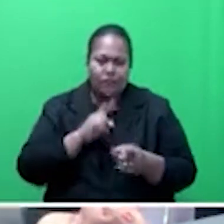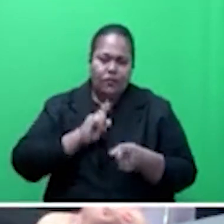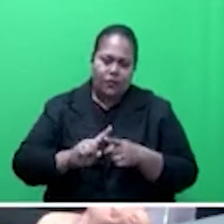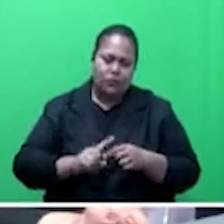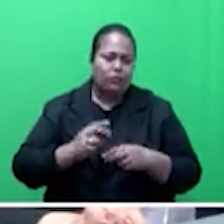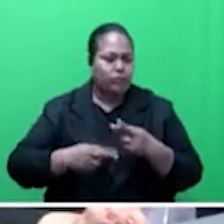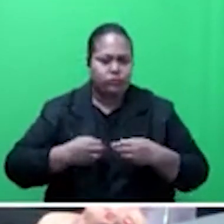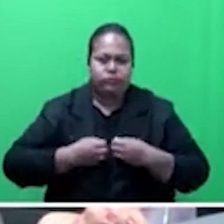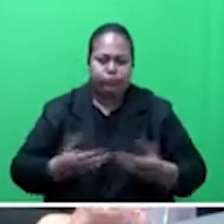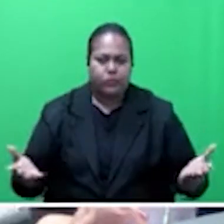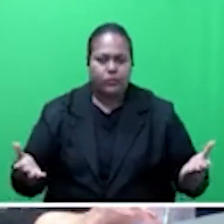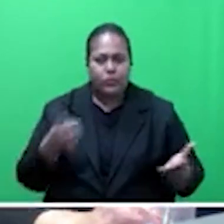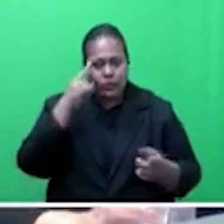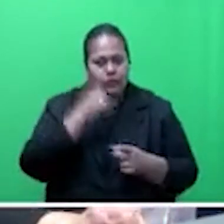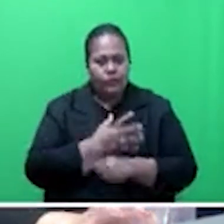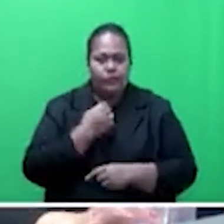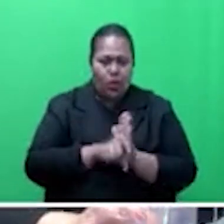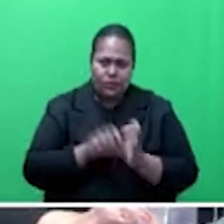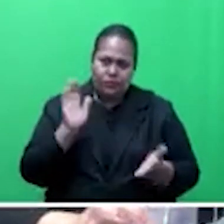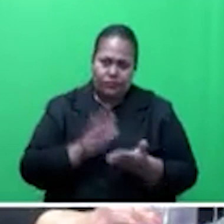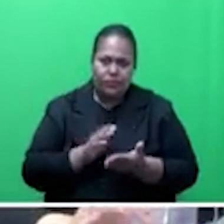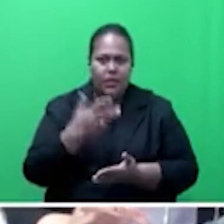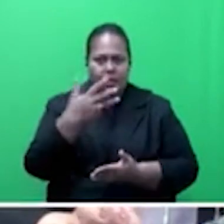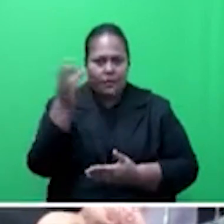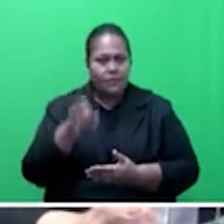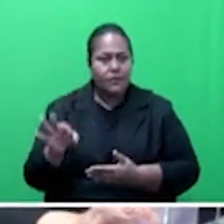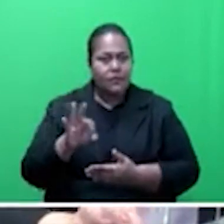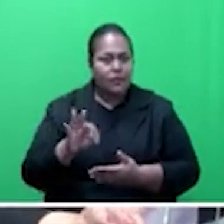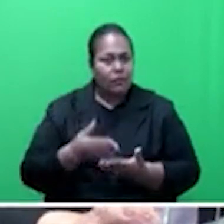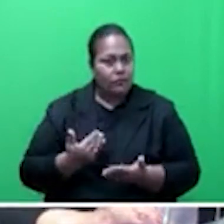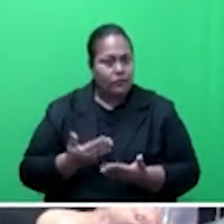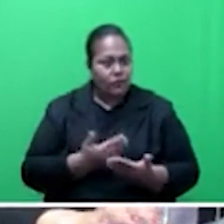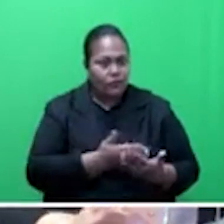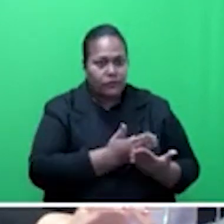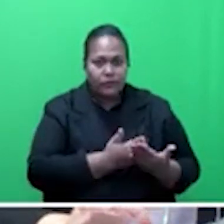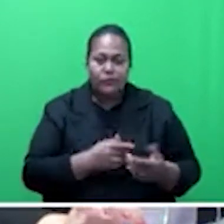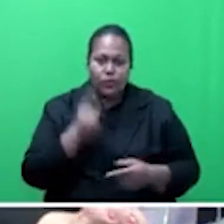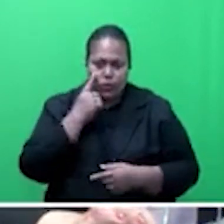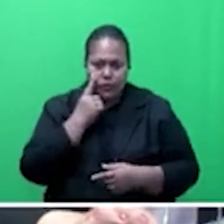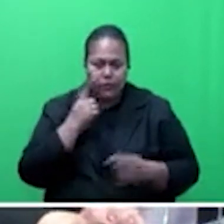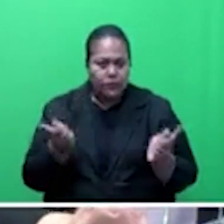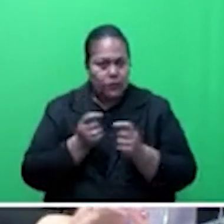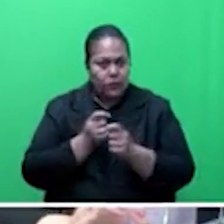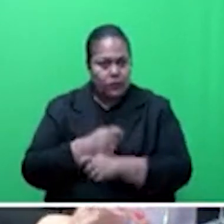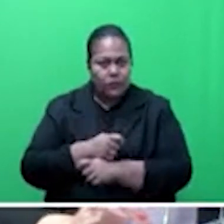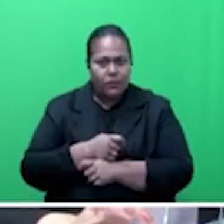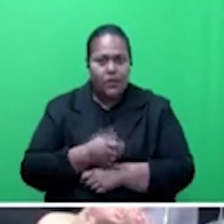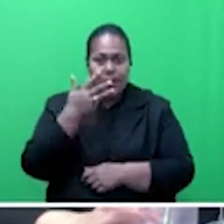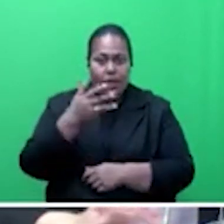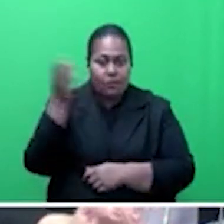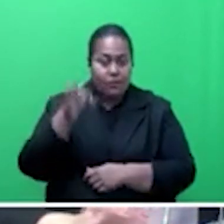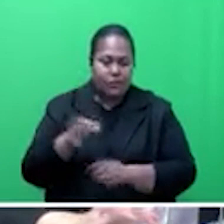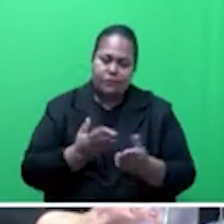any confusion. The prices have come down by 9%. You see every price tag being changed now to 9%, whichever one is